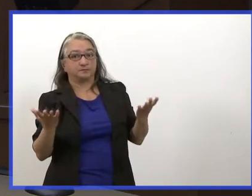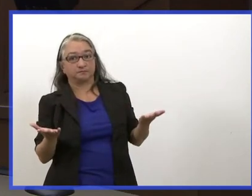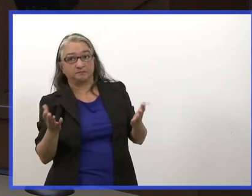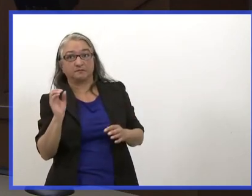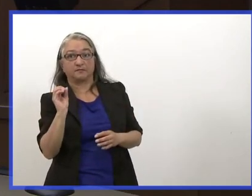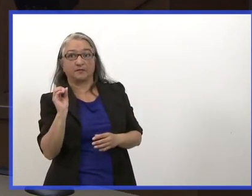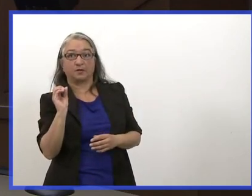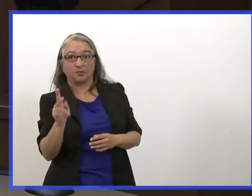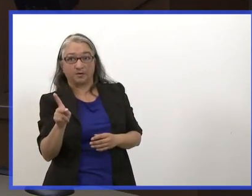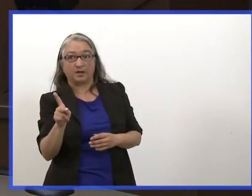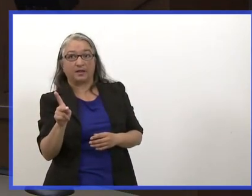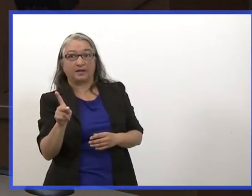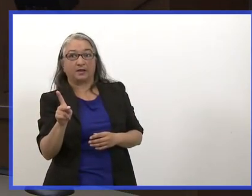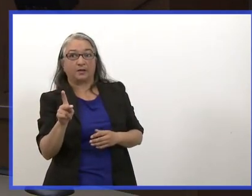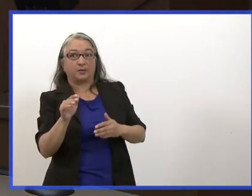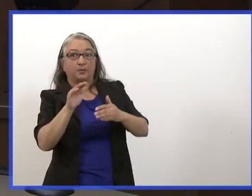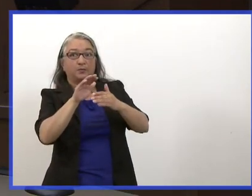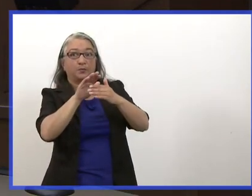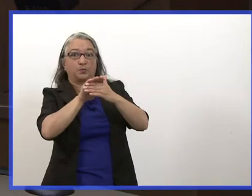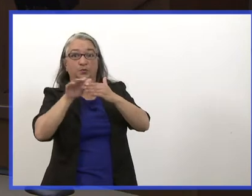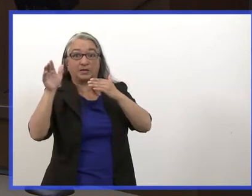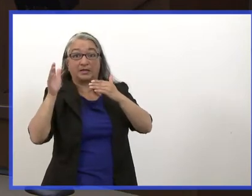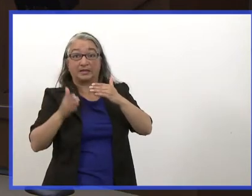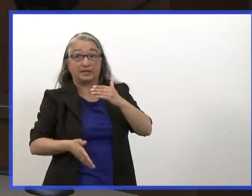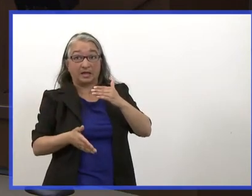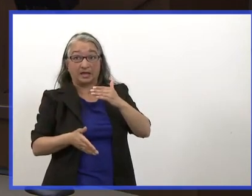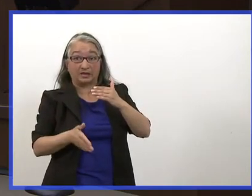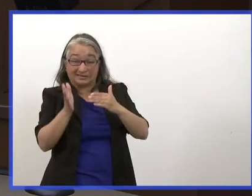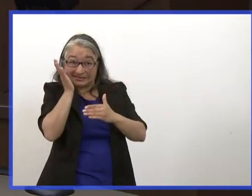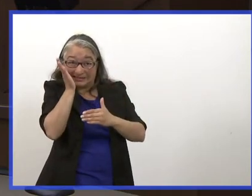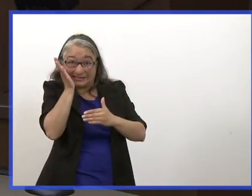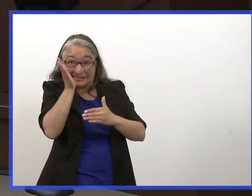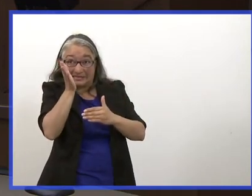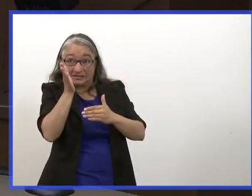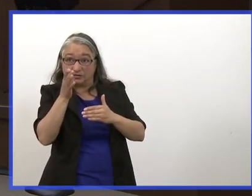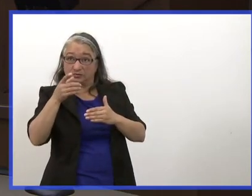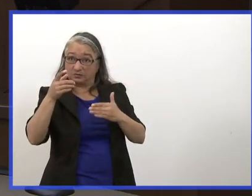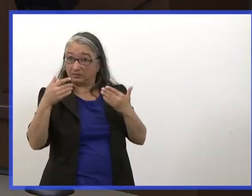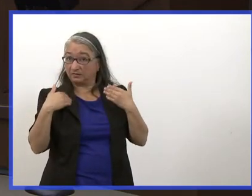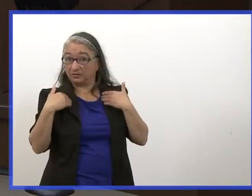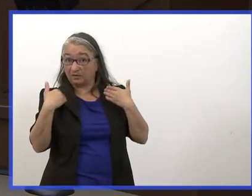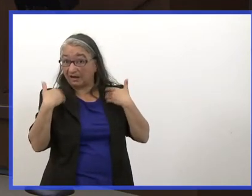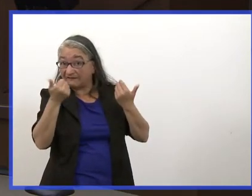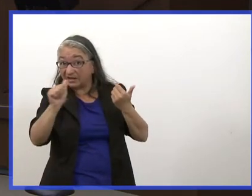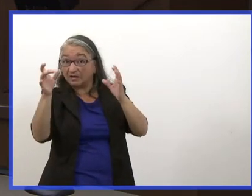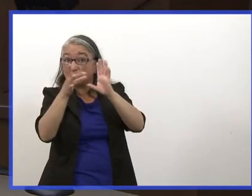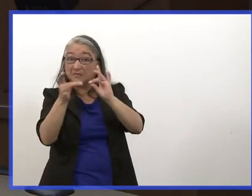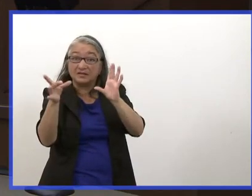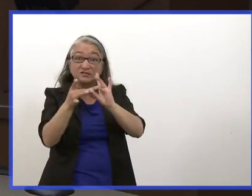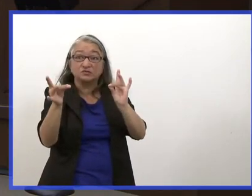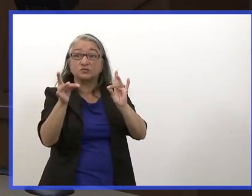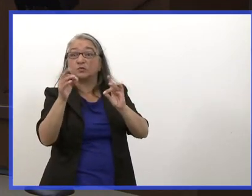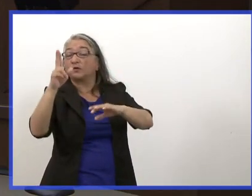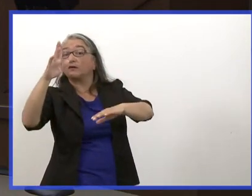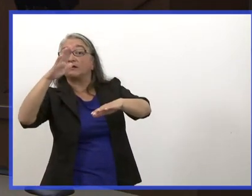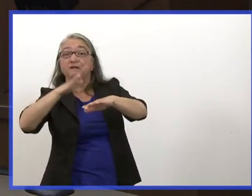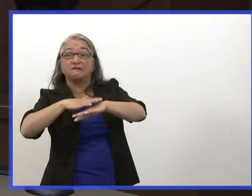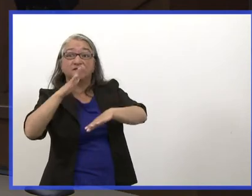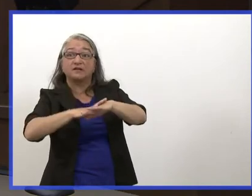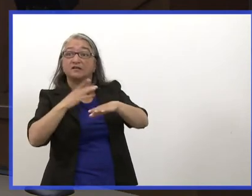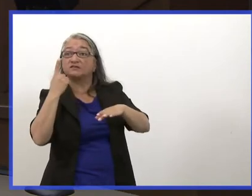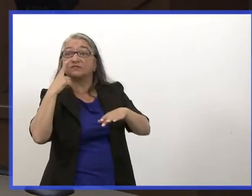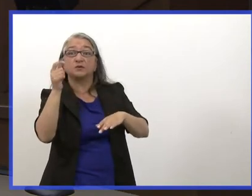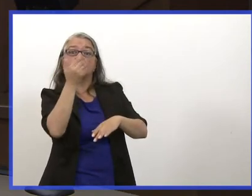a message for anyone planning to organize or planning to attend any